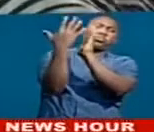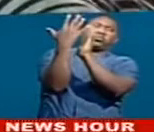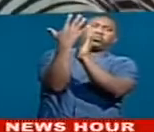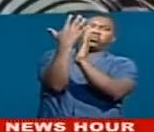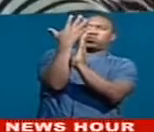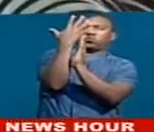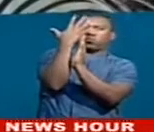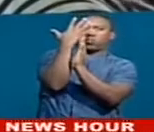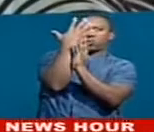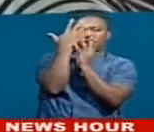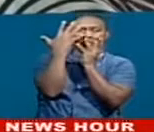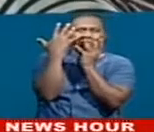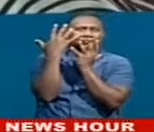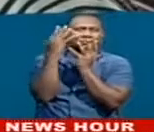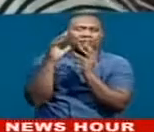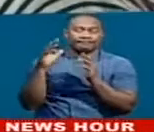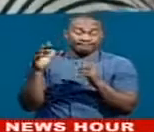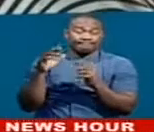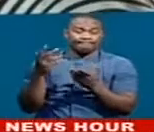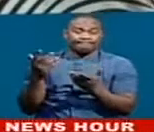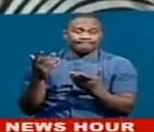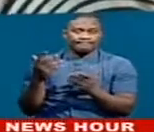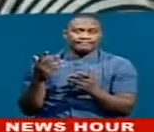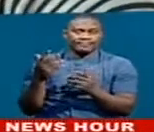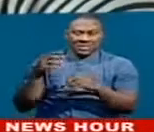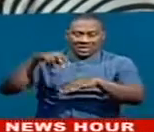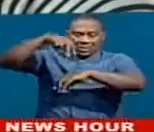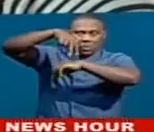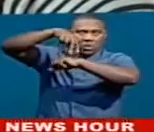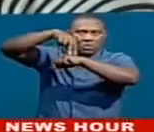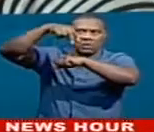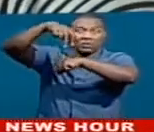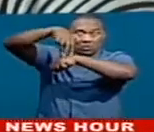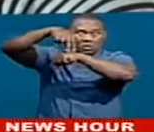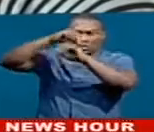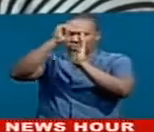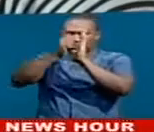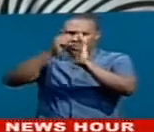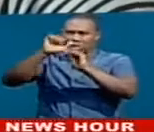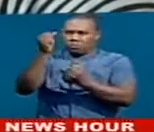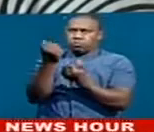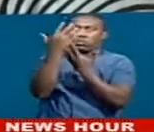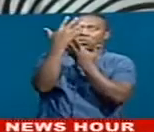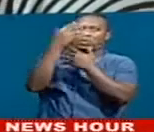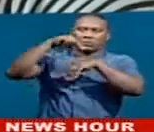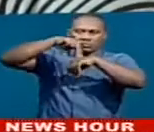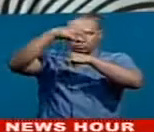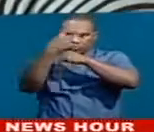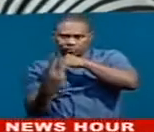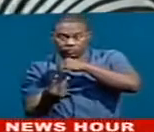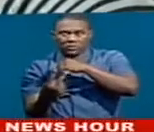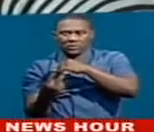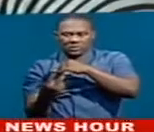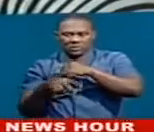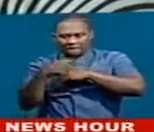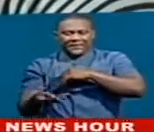the fire just took him, and then he fell off the bridge. Indeed, we've gone to the morgue to see him, and